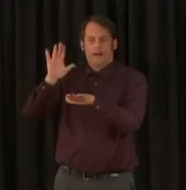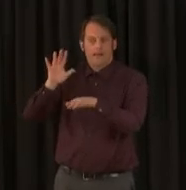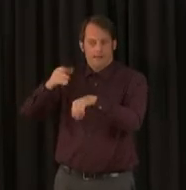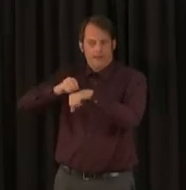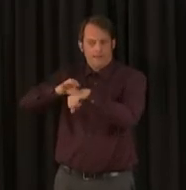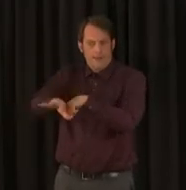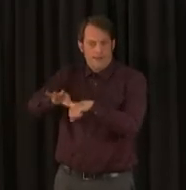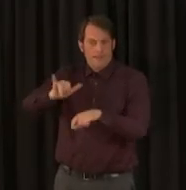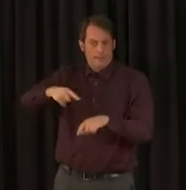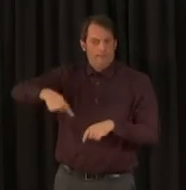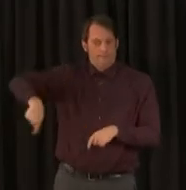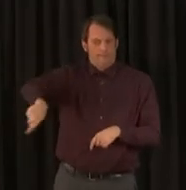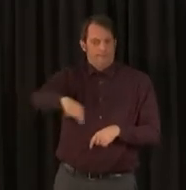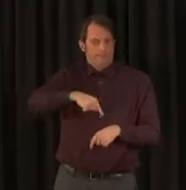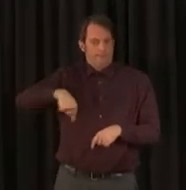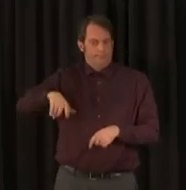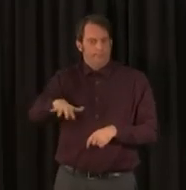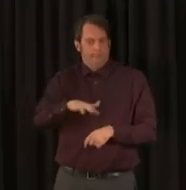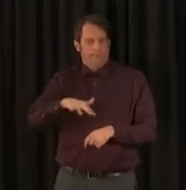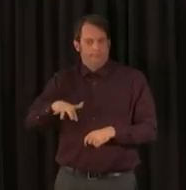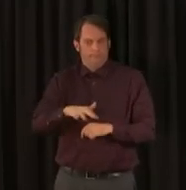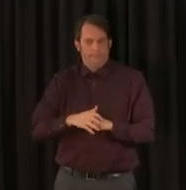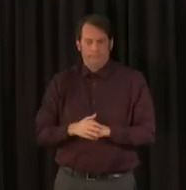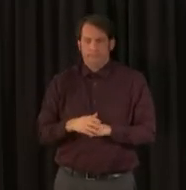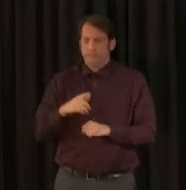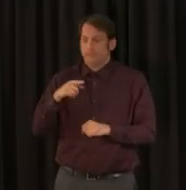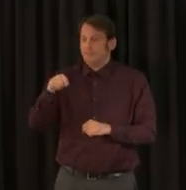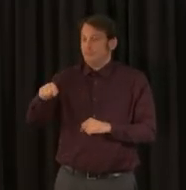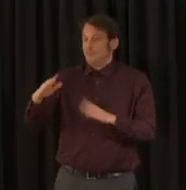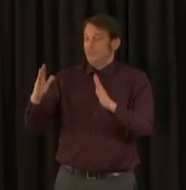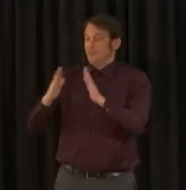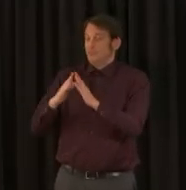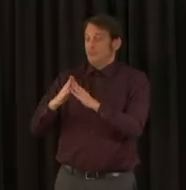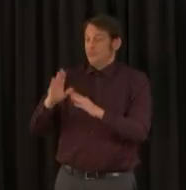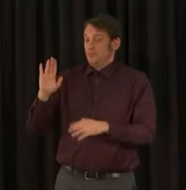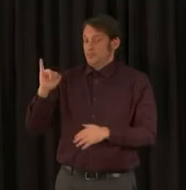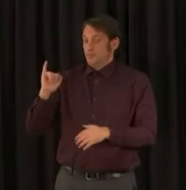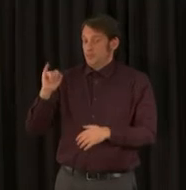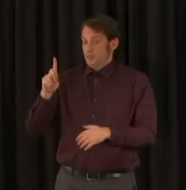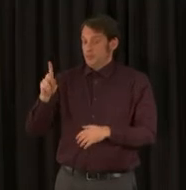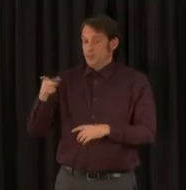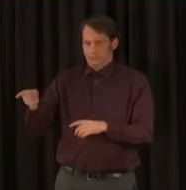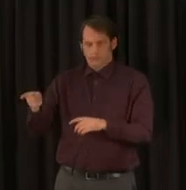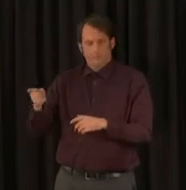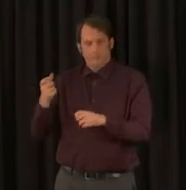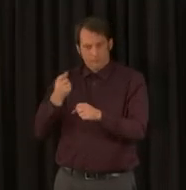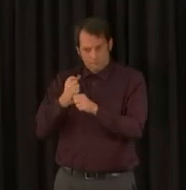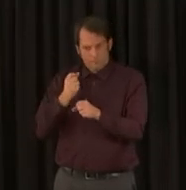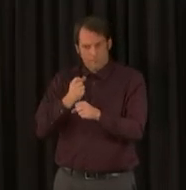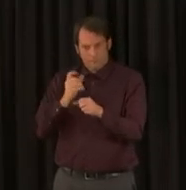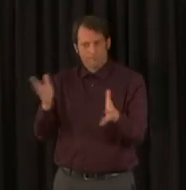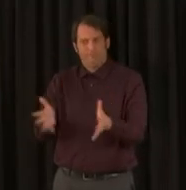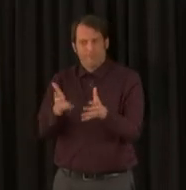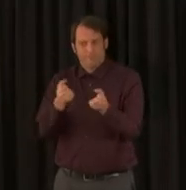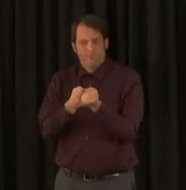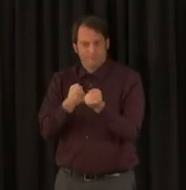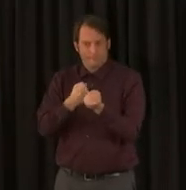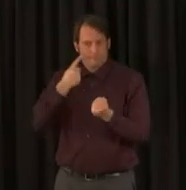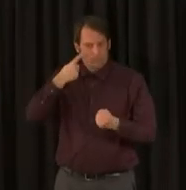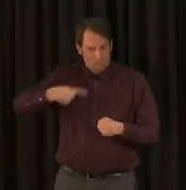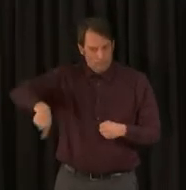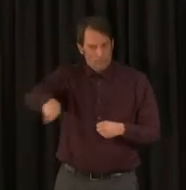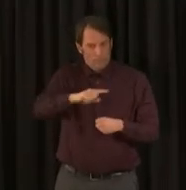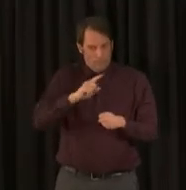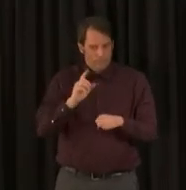think what's important here is that the downtown BID has made this resource available for businesses in the downtown BID in order to